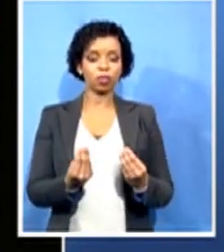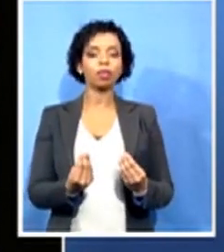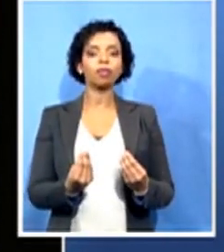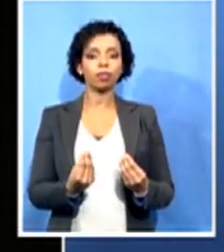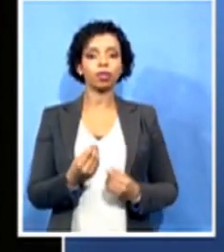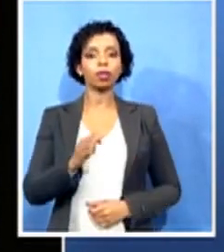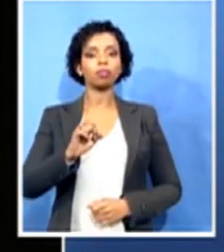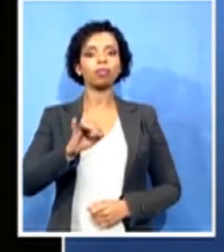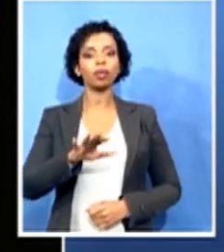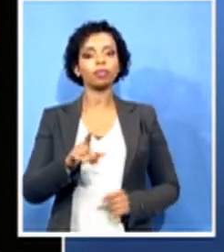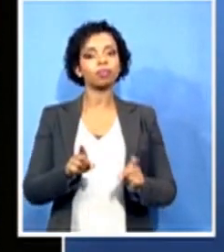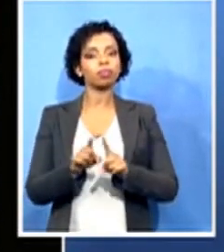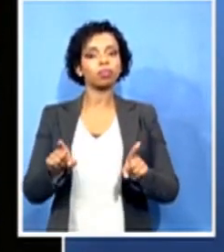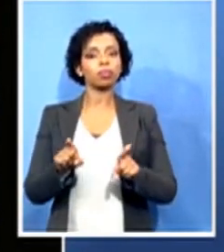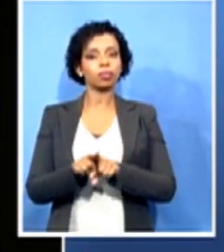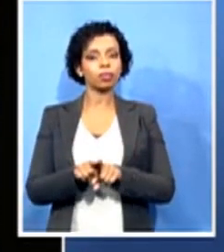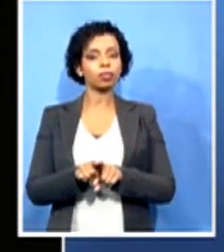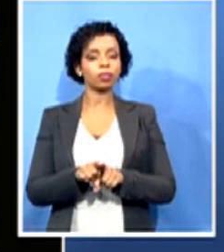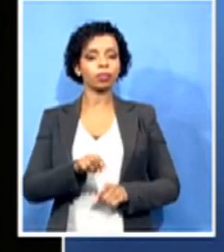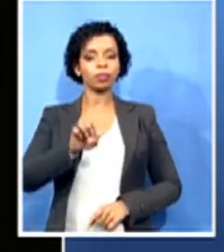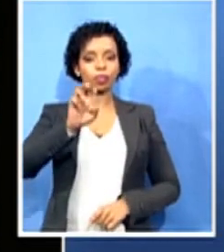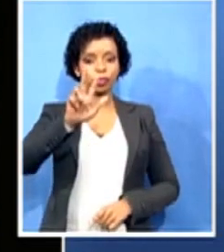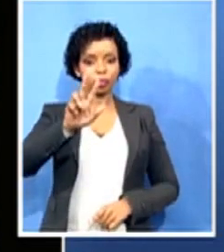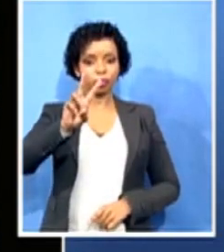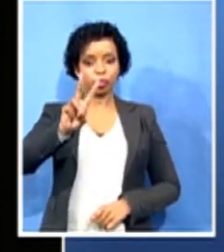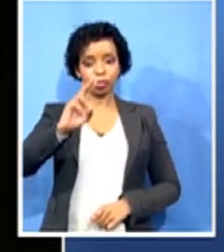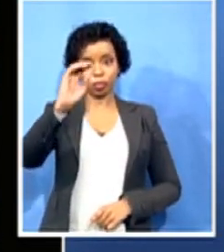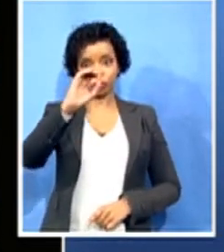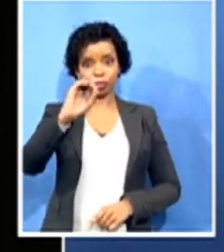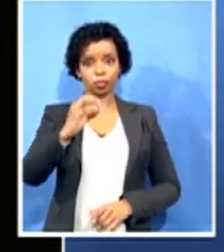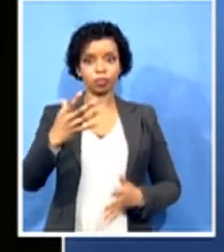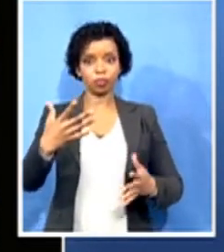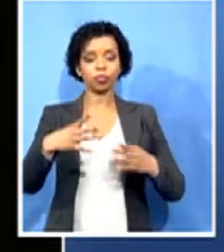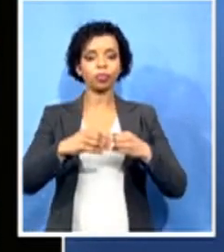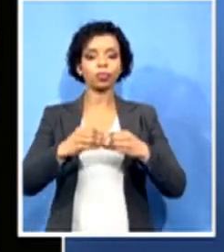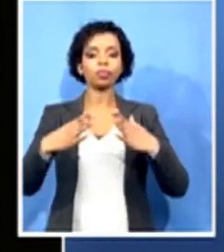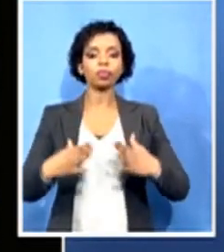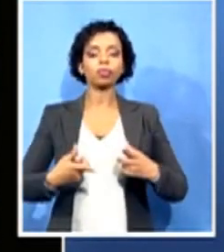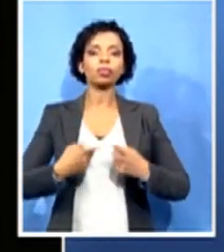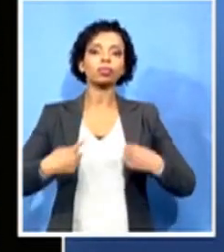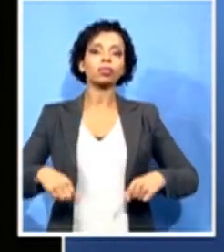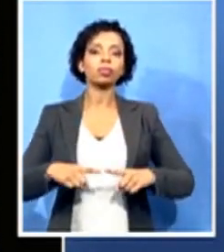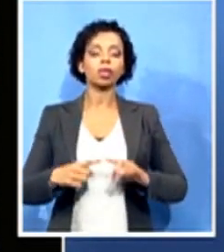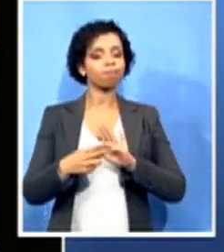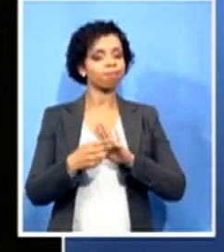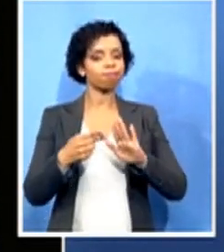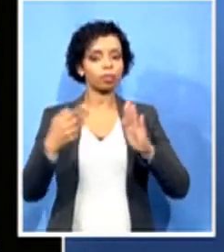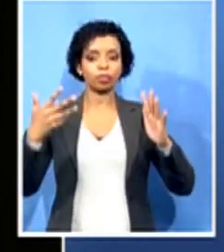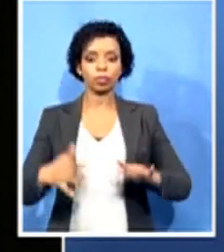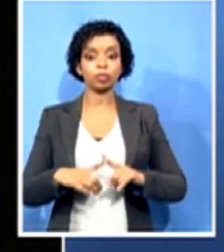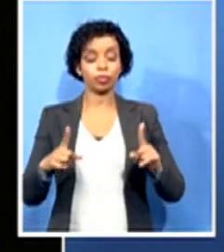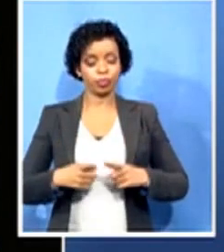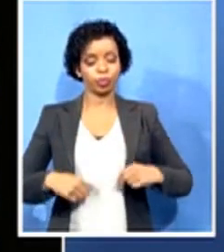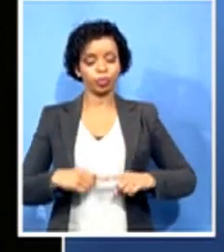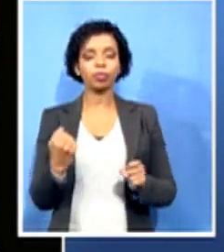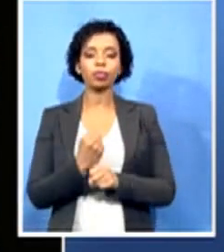82% of our members were blacklisted, and we were working with the company, we are working with the credit bureaus, that we don't think